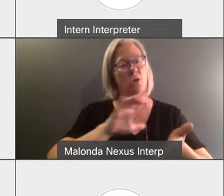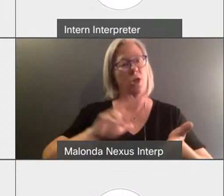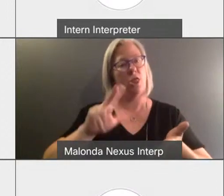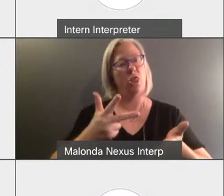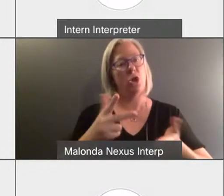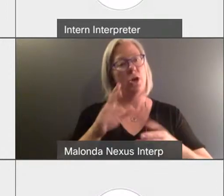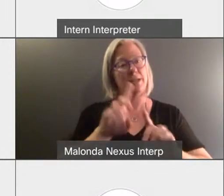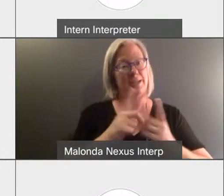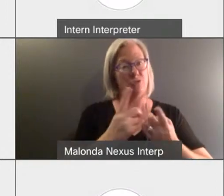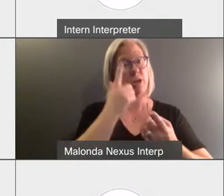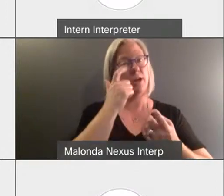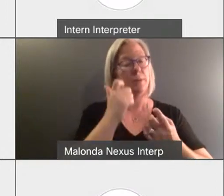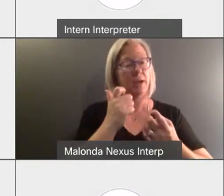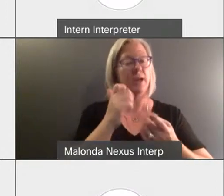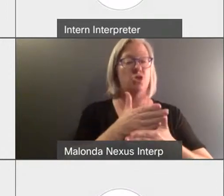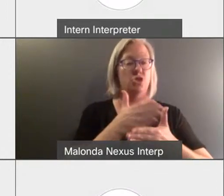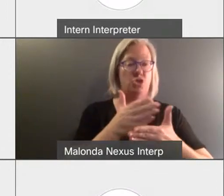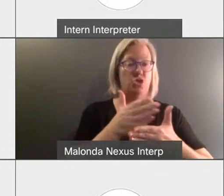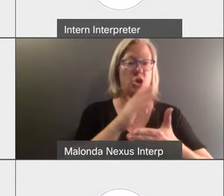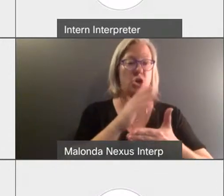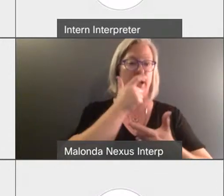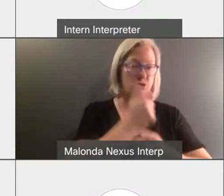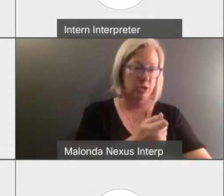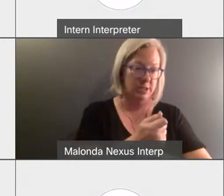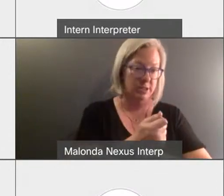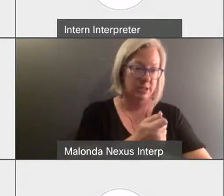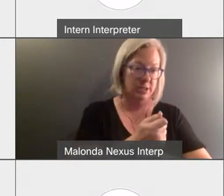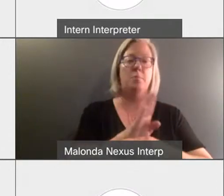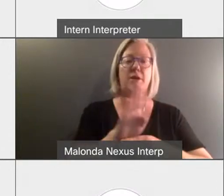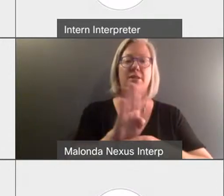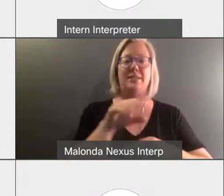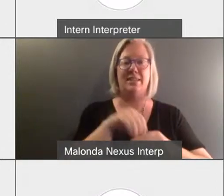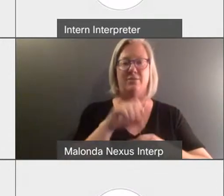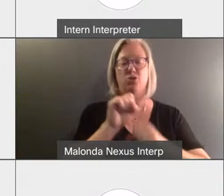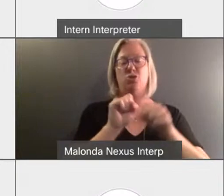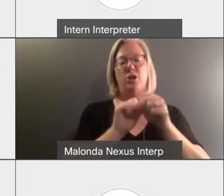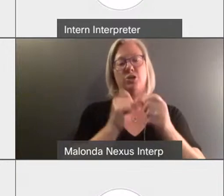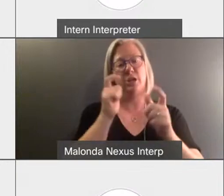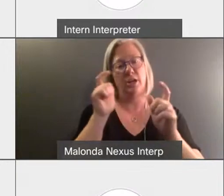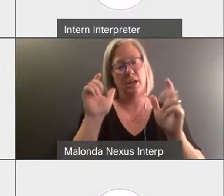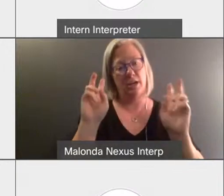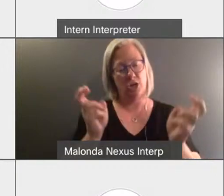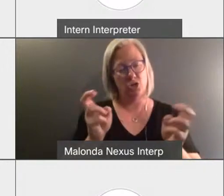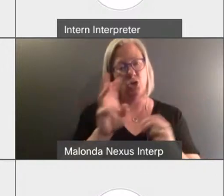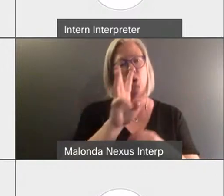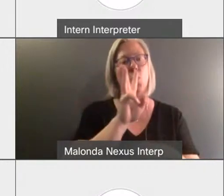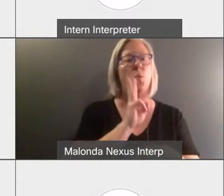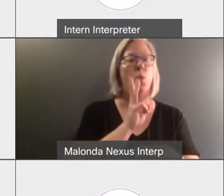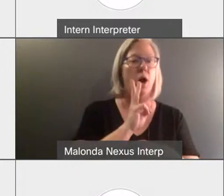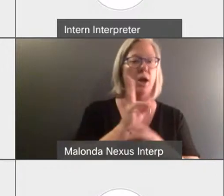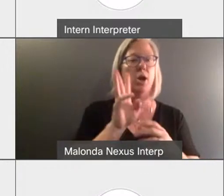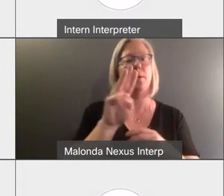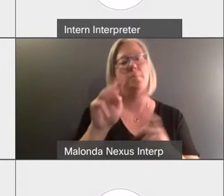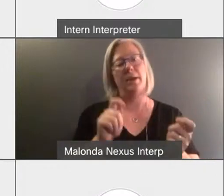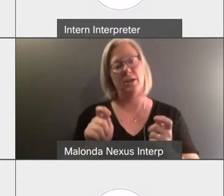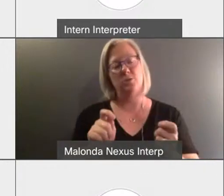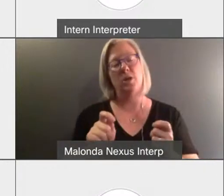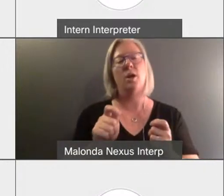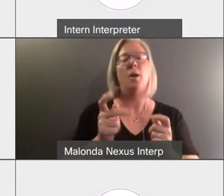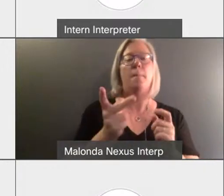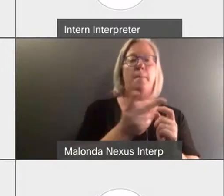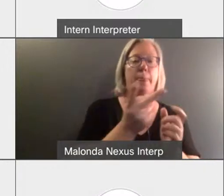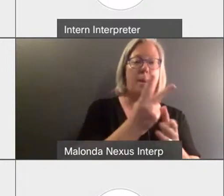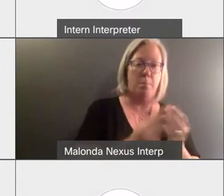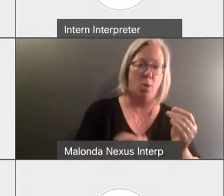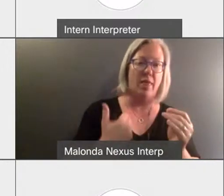shared economic interests. From business investments to infrastructure issues and water management, Wyandotte and Johnson County have more in common